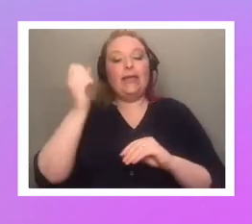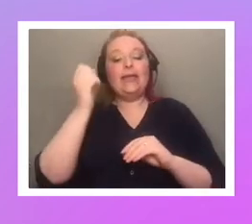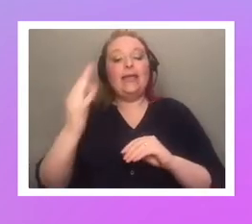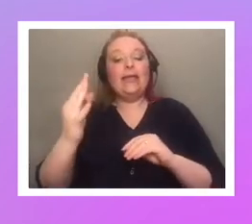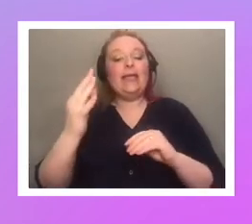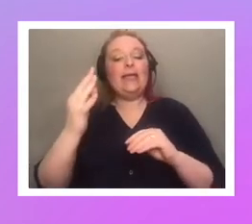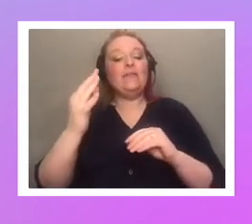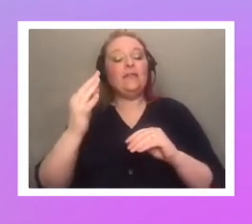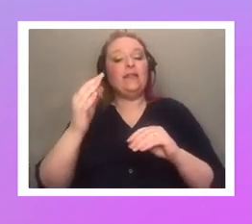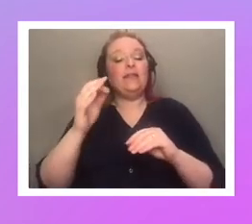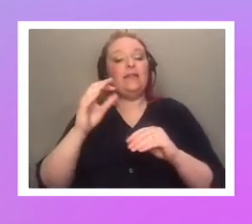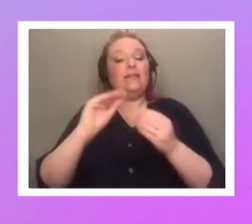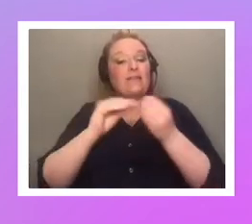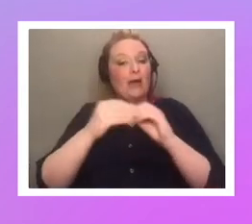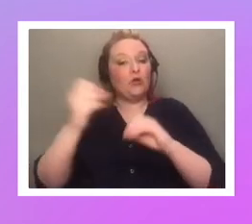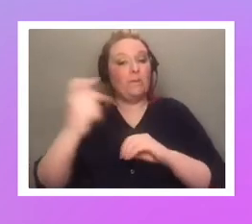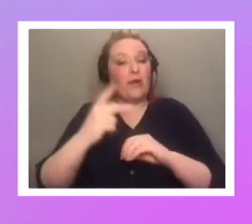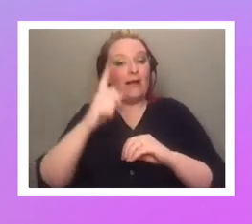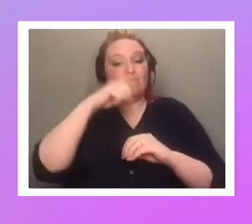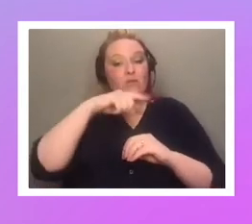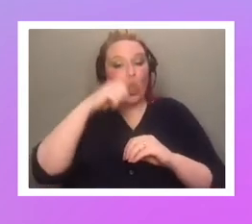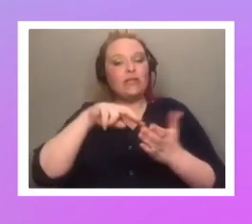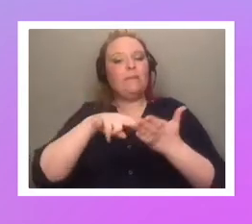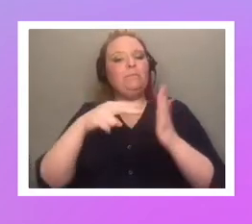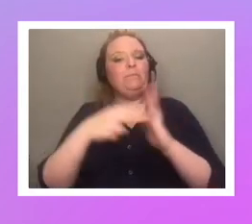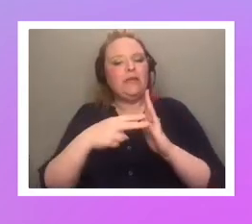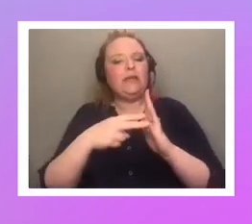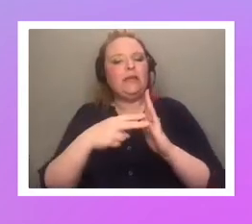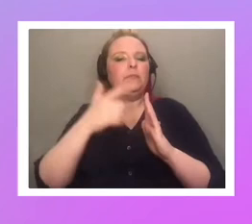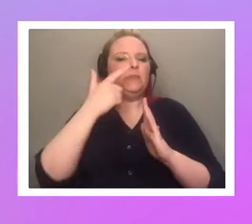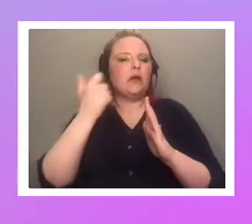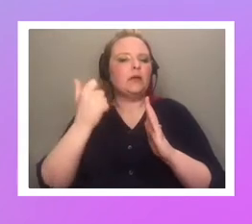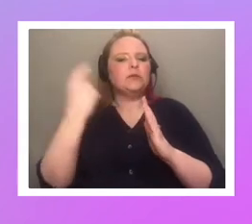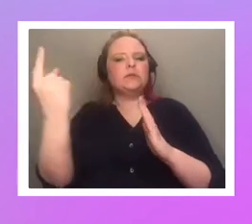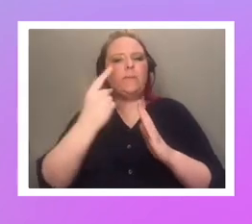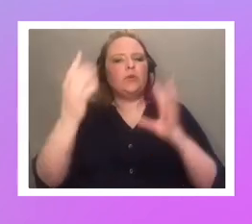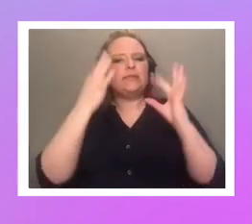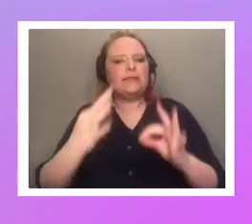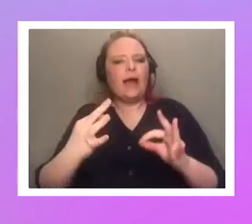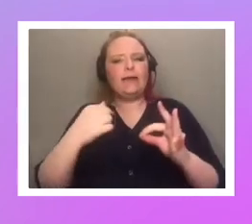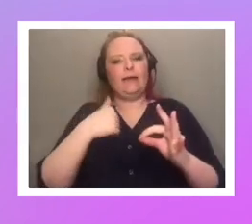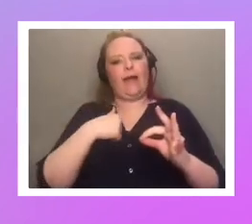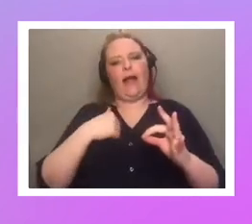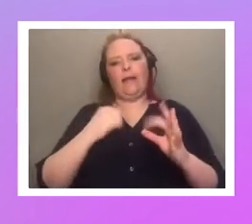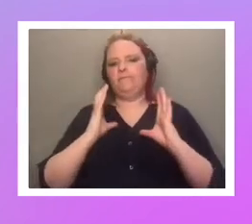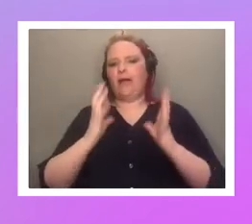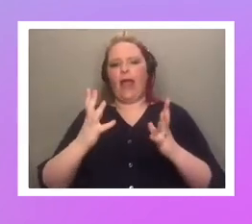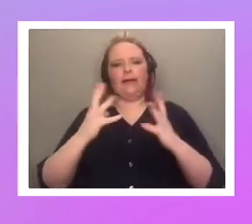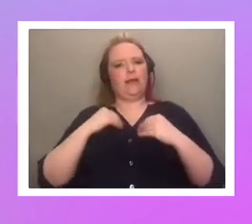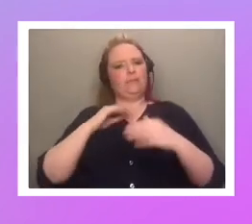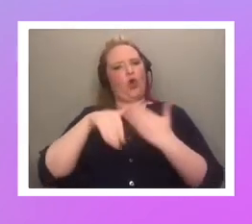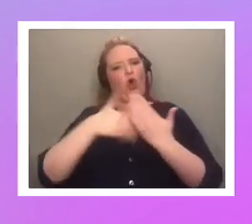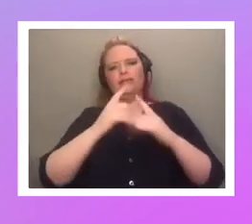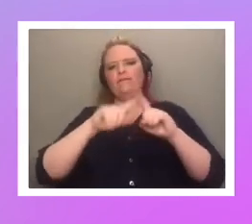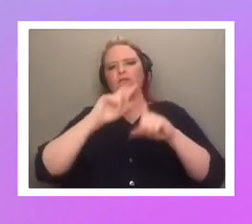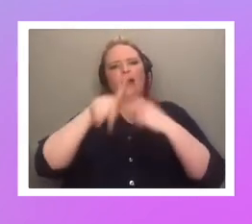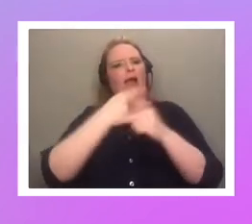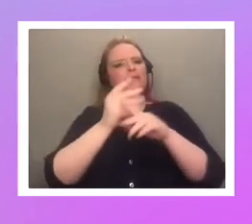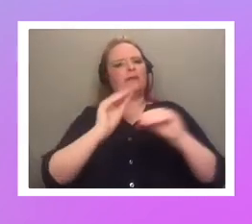If the value comes back as false, that might be because someone has decided, I'm cool with all levels of motion, it's